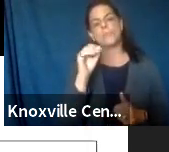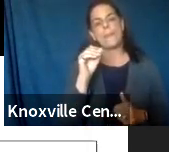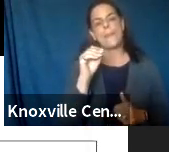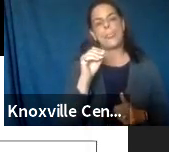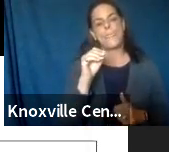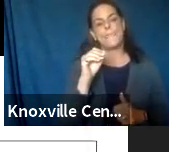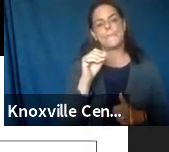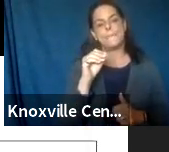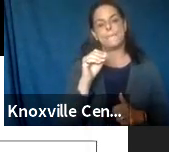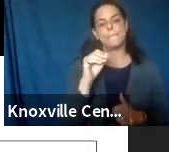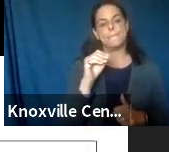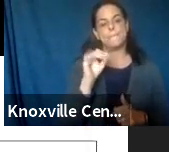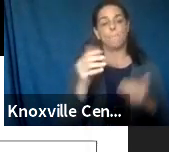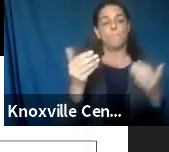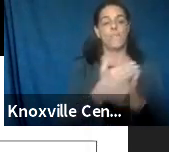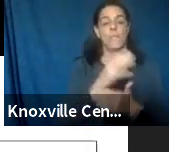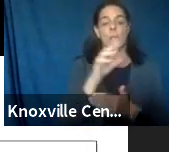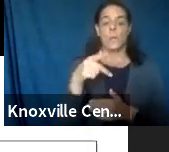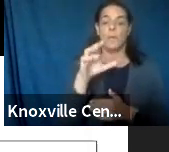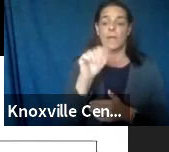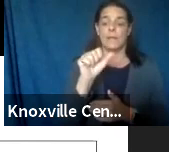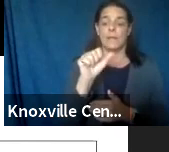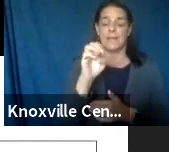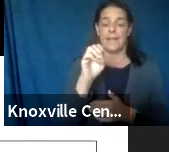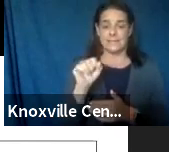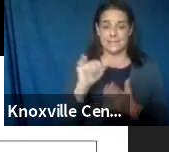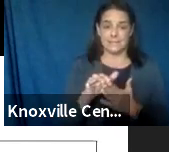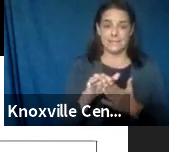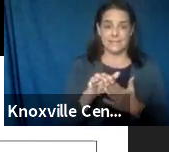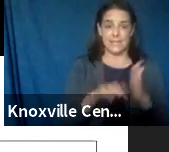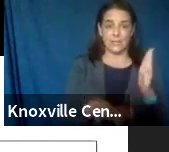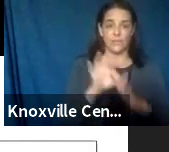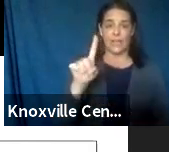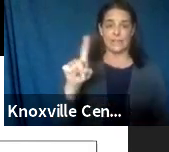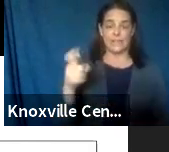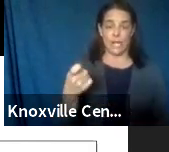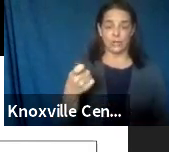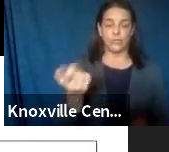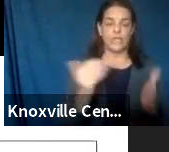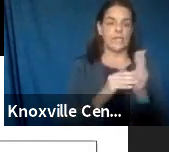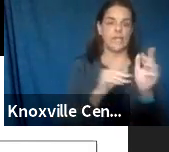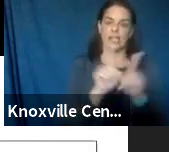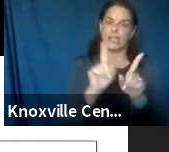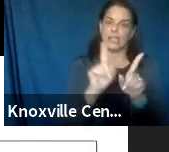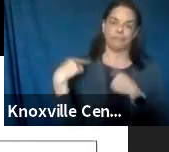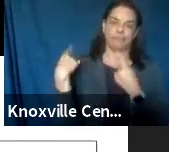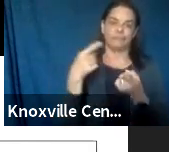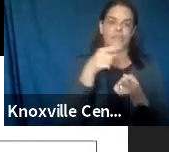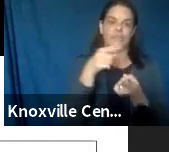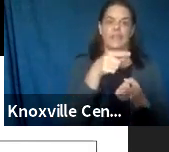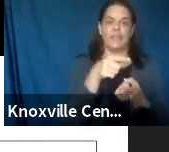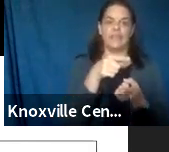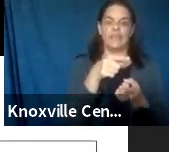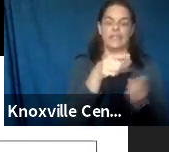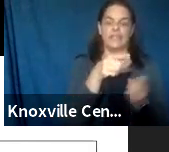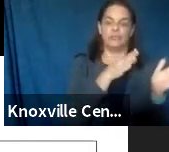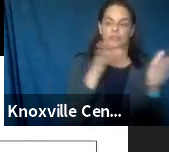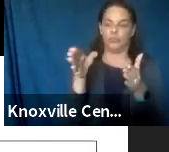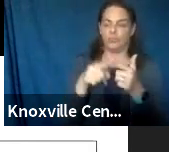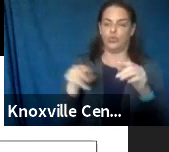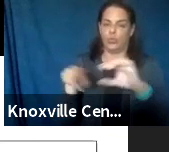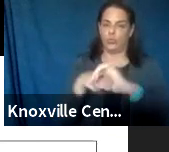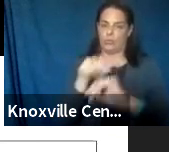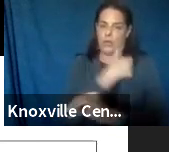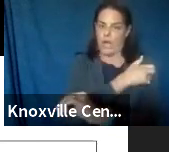So the new cases diagnosed, and again, as always, this just moves toward the hospitalization